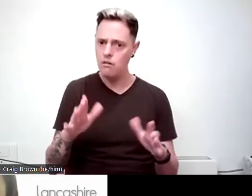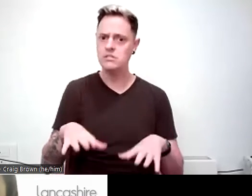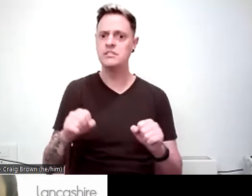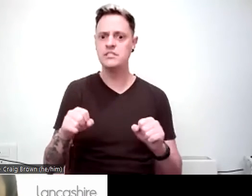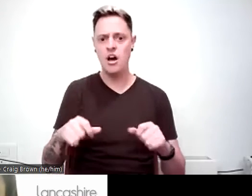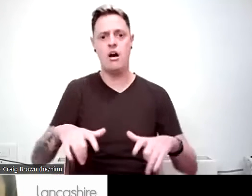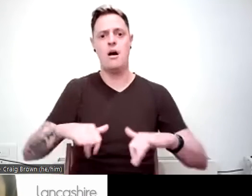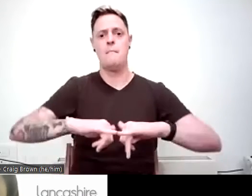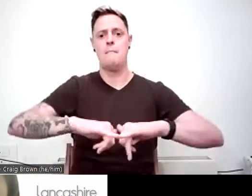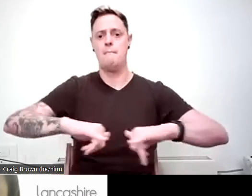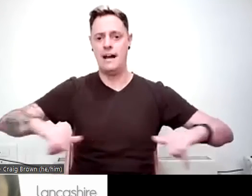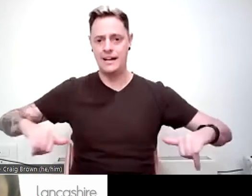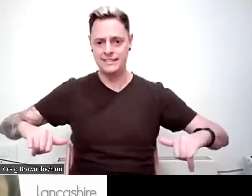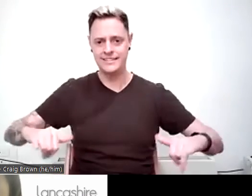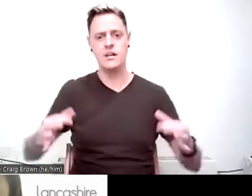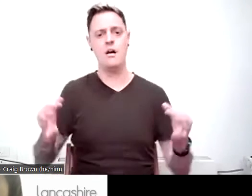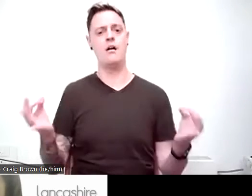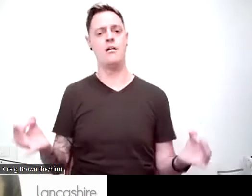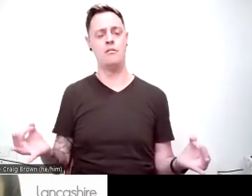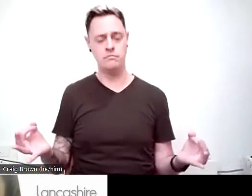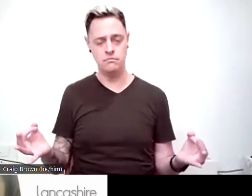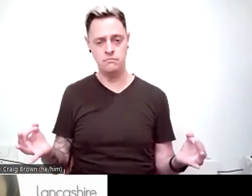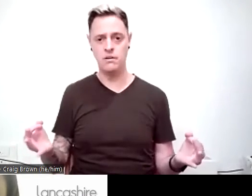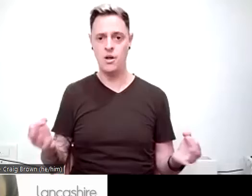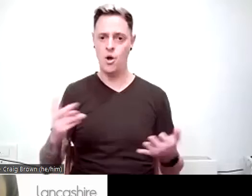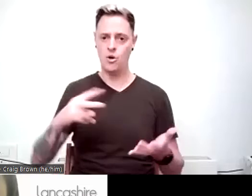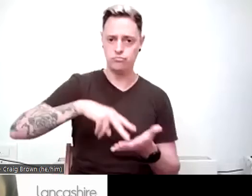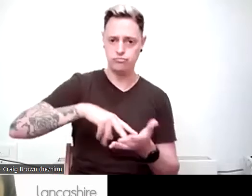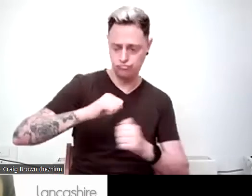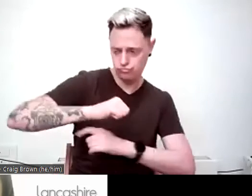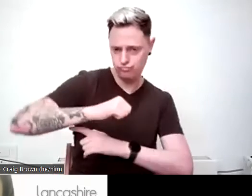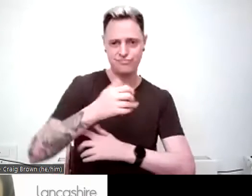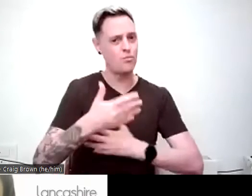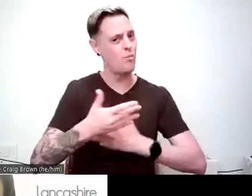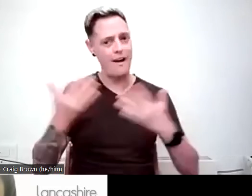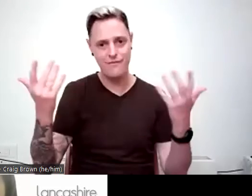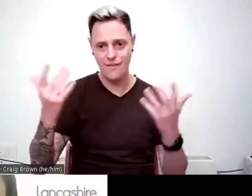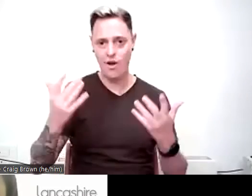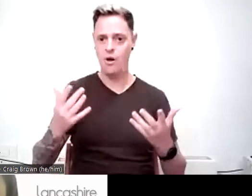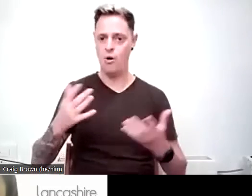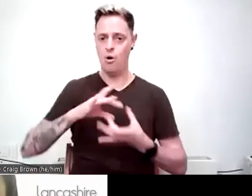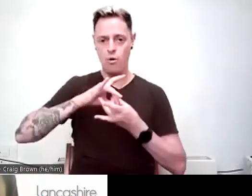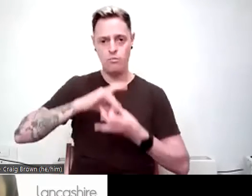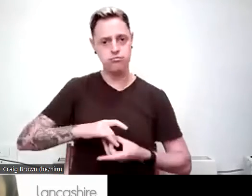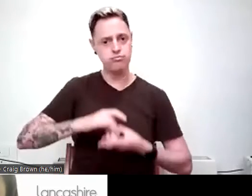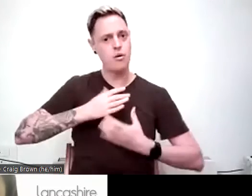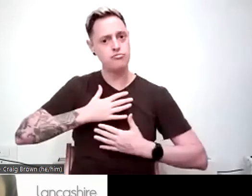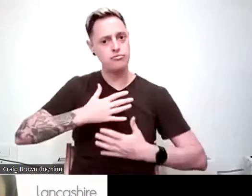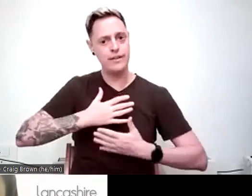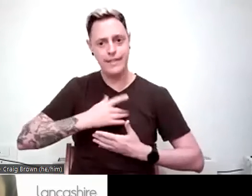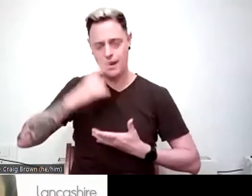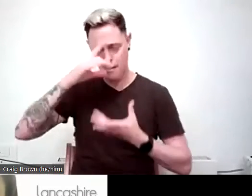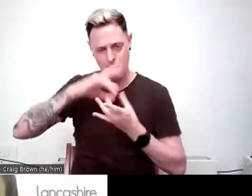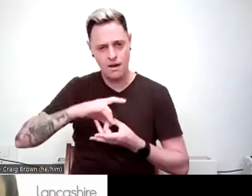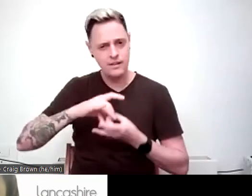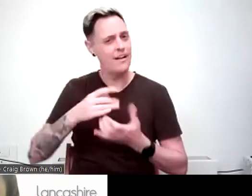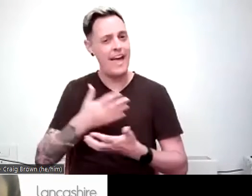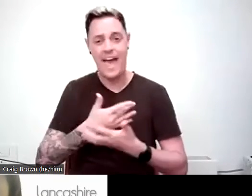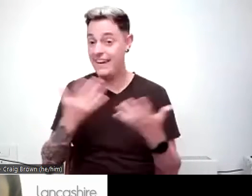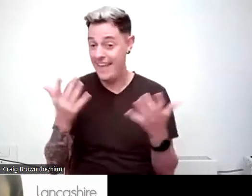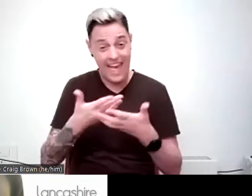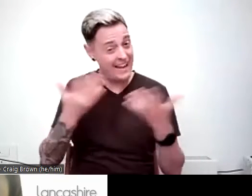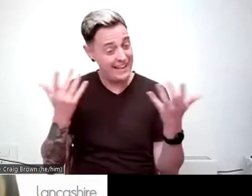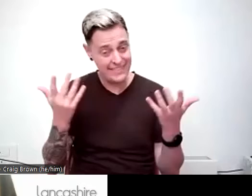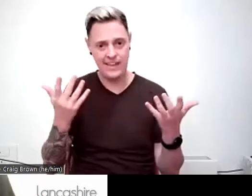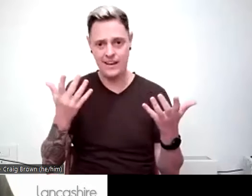the breath, whether it's going into meditation, whatever I'm feeling that day, I know that there's something that could either energize me and lift me up if I'm feeling